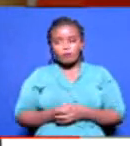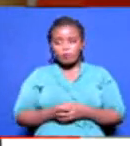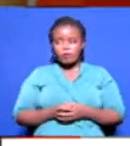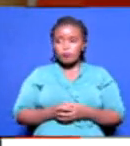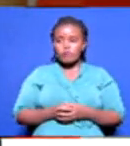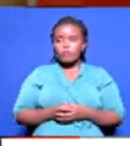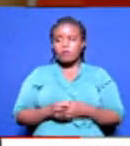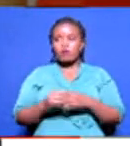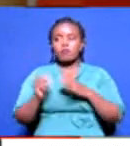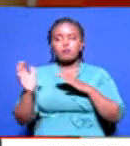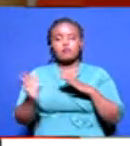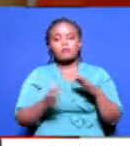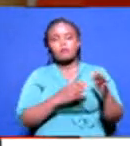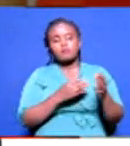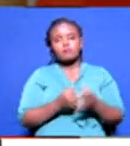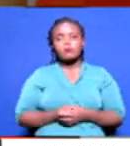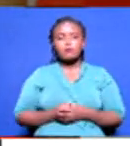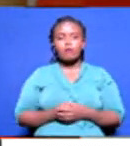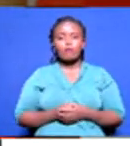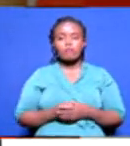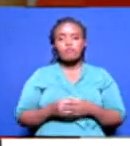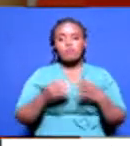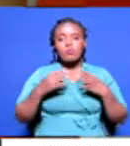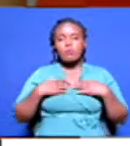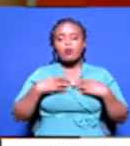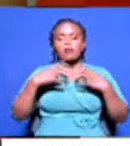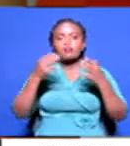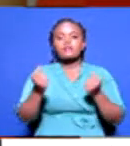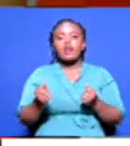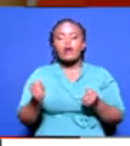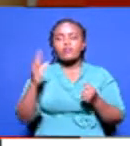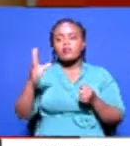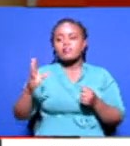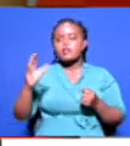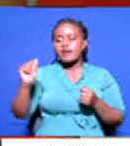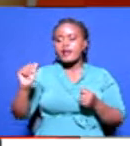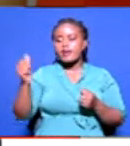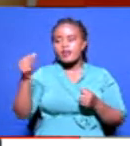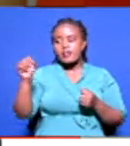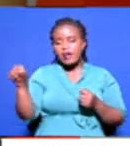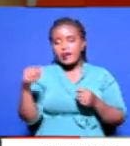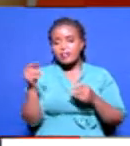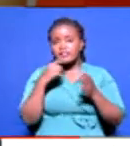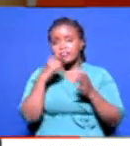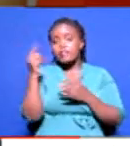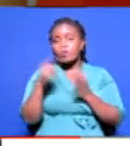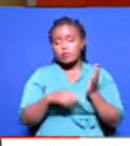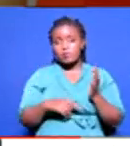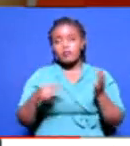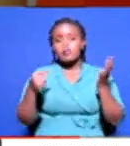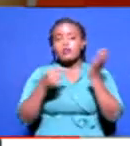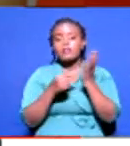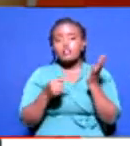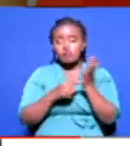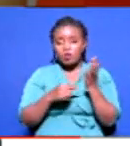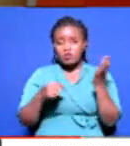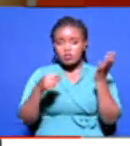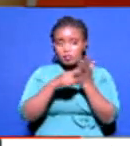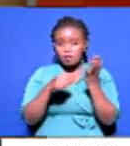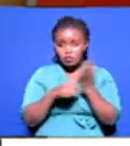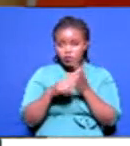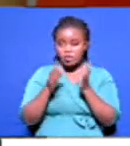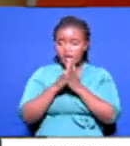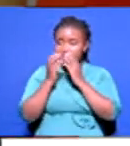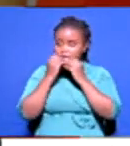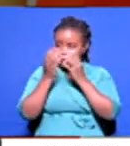Health Chief Administrative Secretary Dr. Rashid Aman says technology, digitization and data is key in supporting